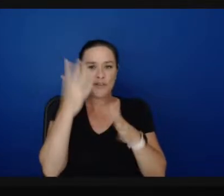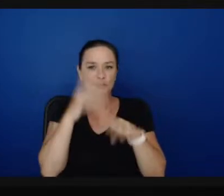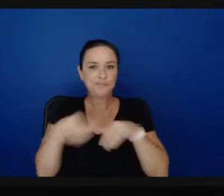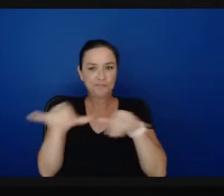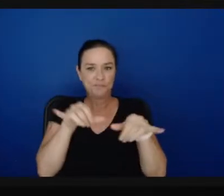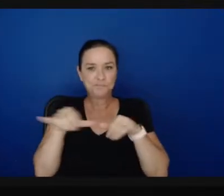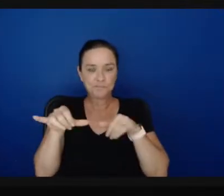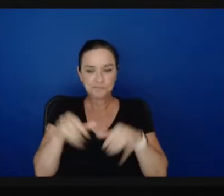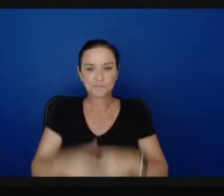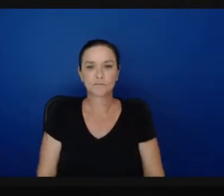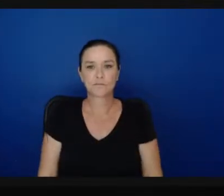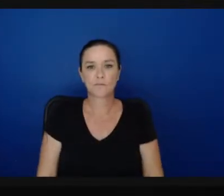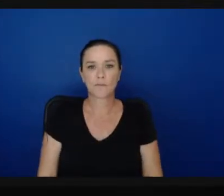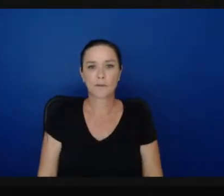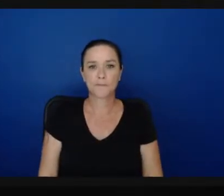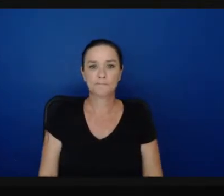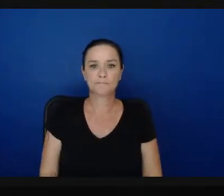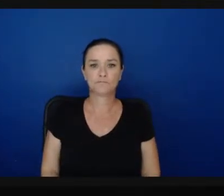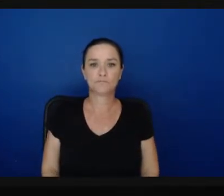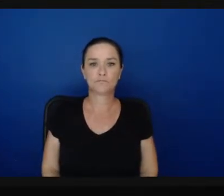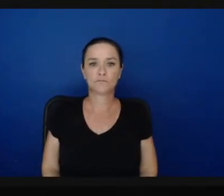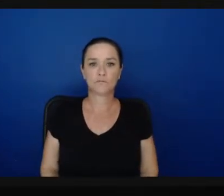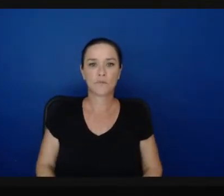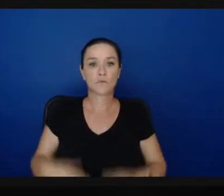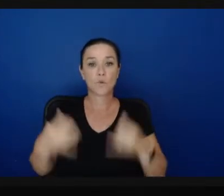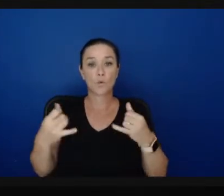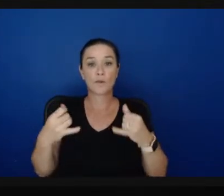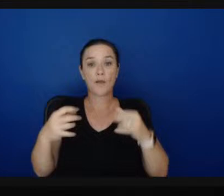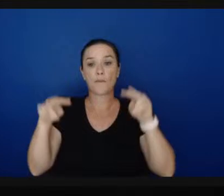So move on to the monitoring signals.